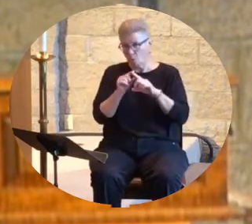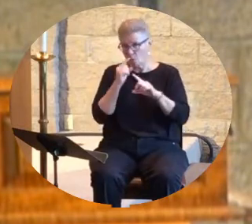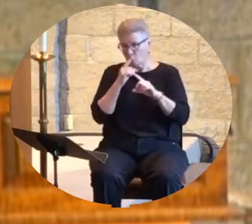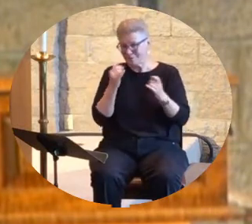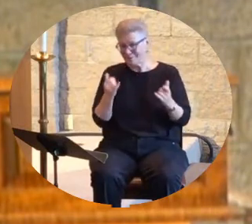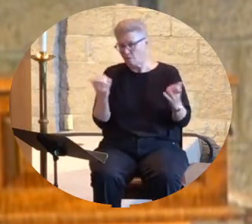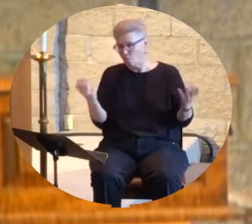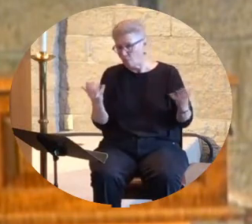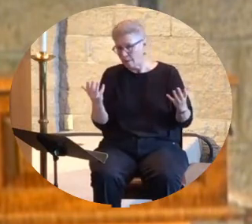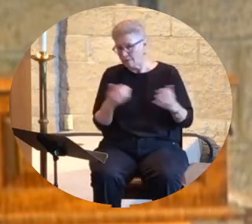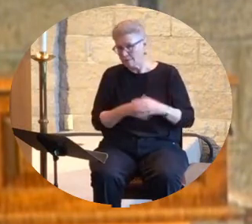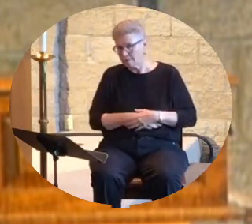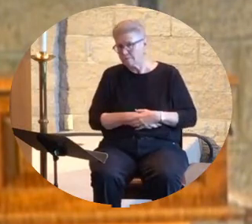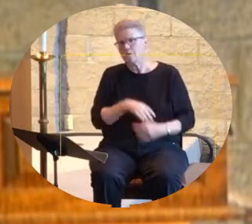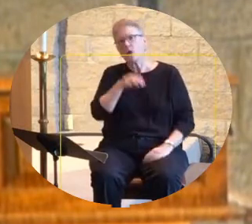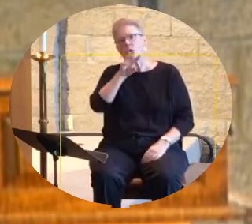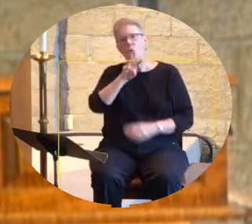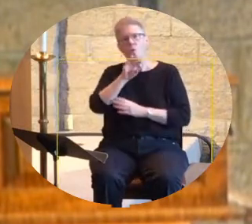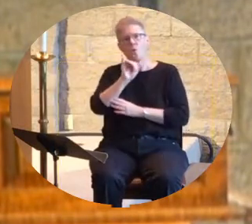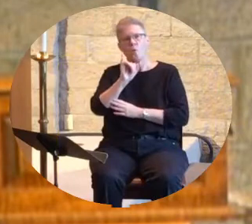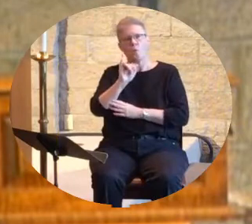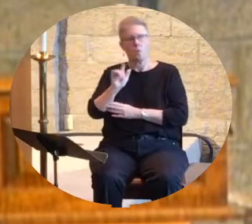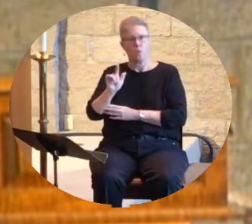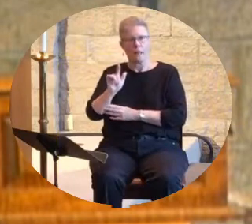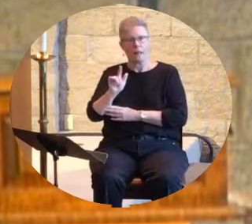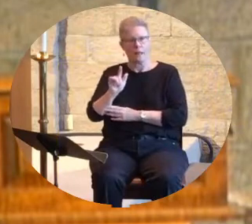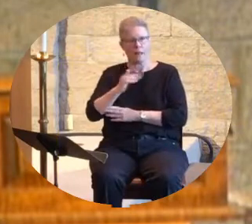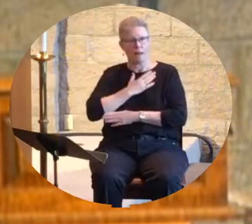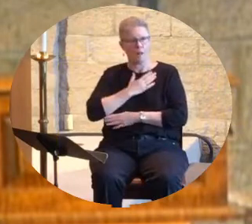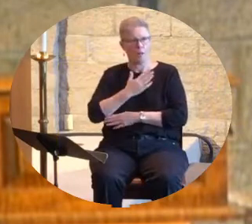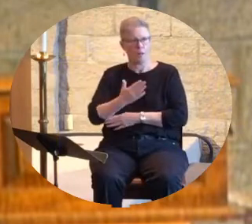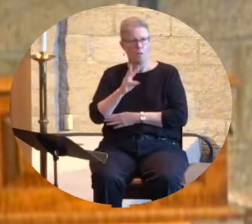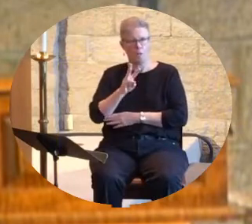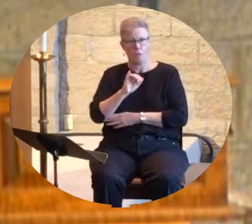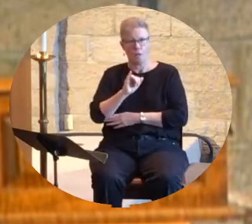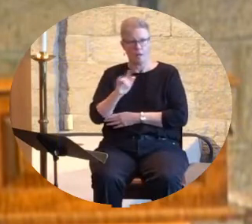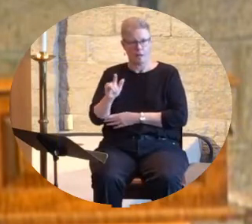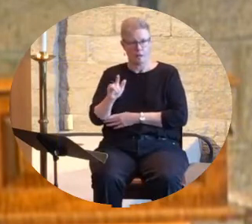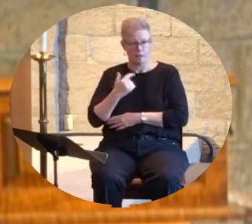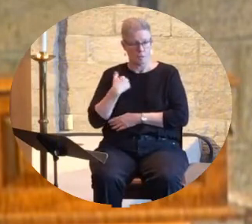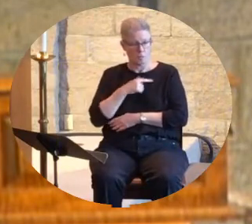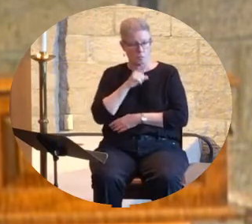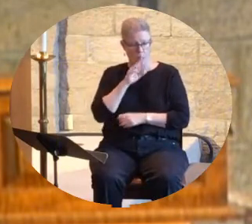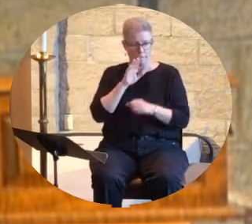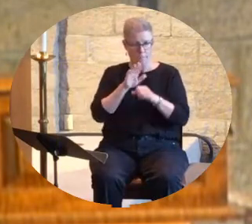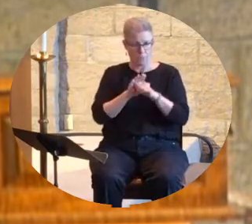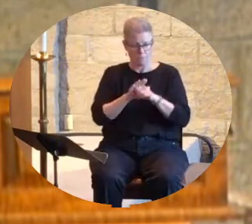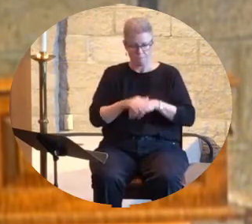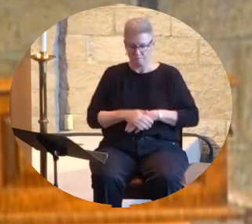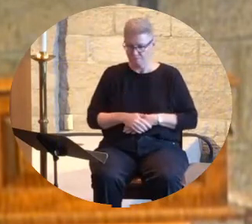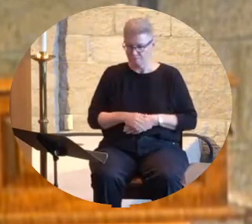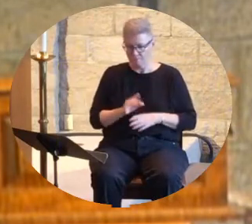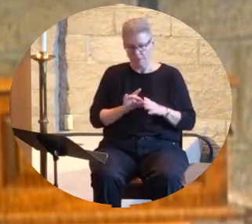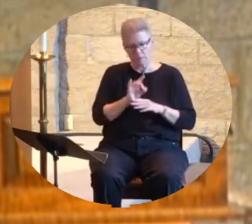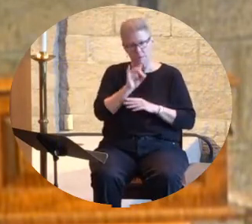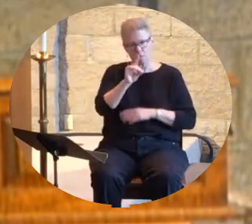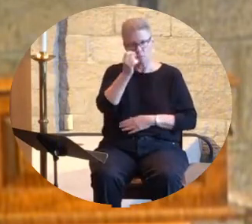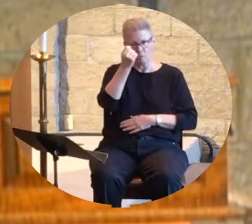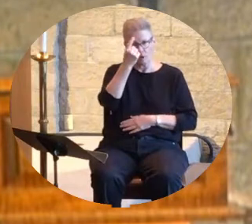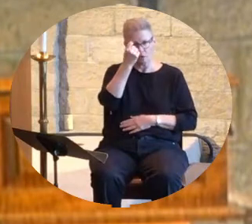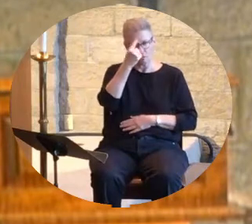today is will. And we affirm, spiritual understanding guides